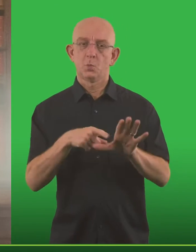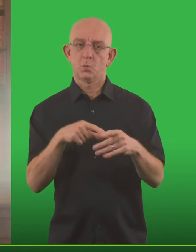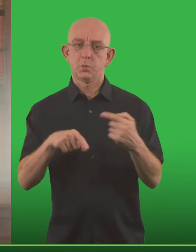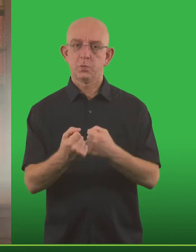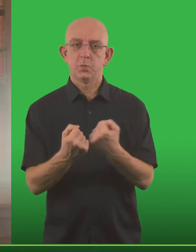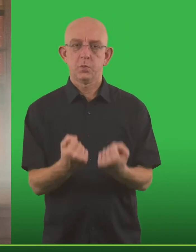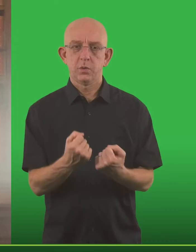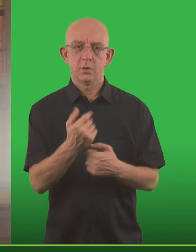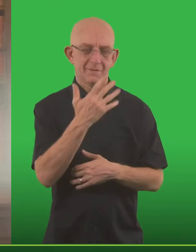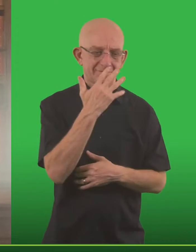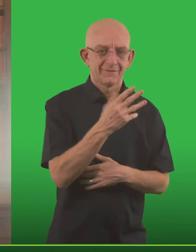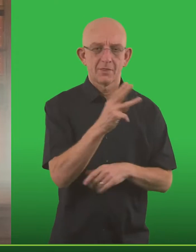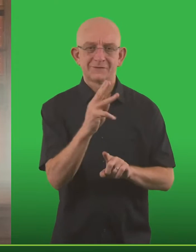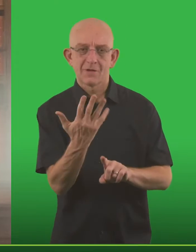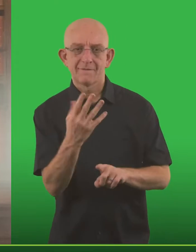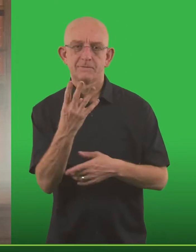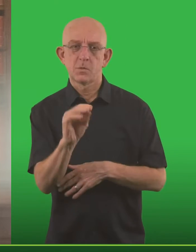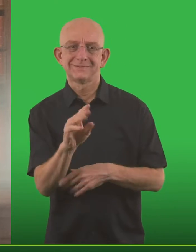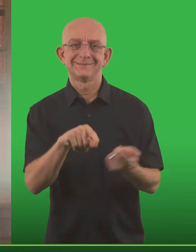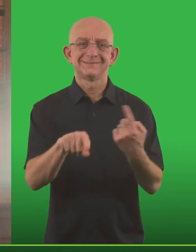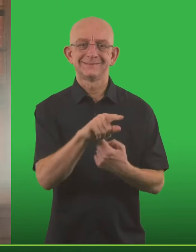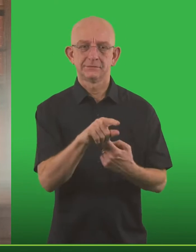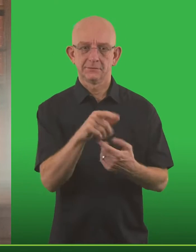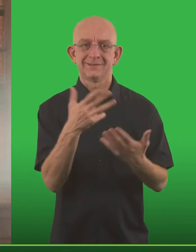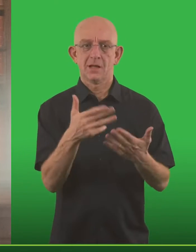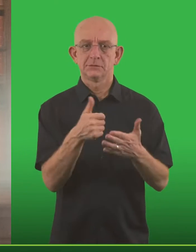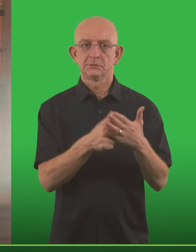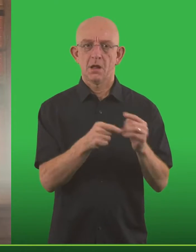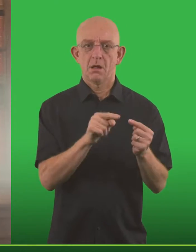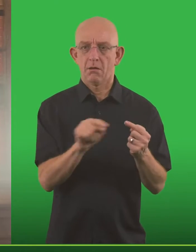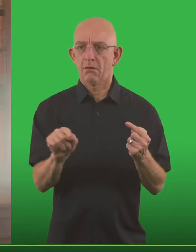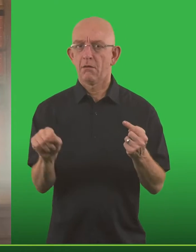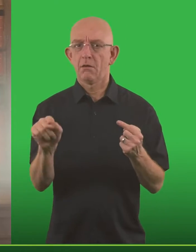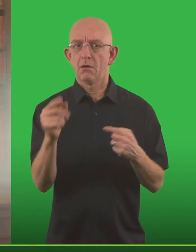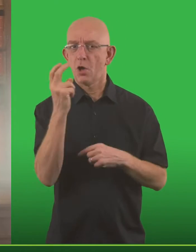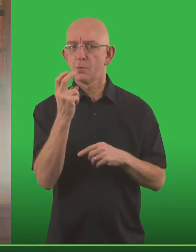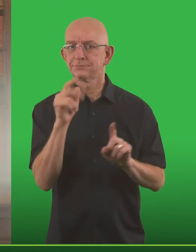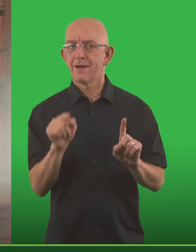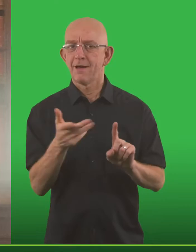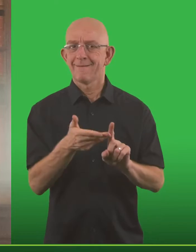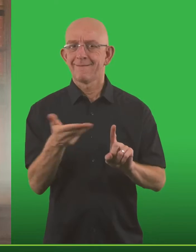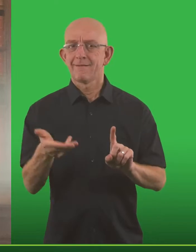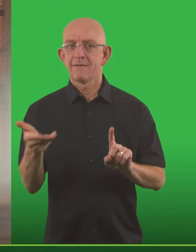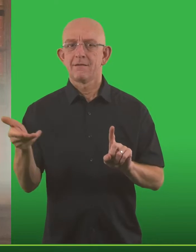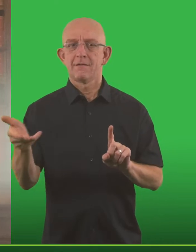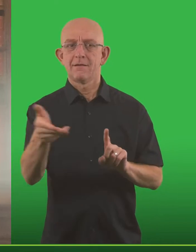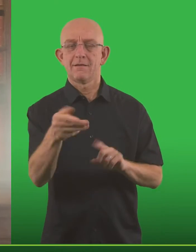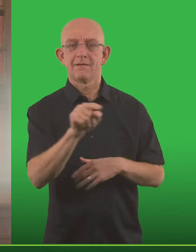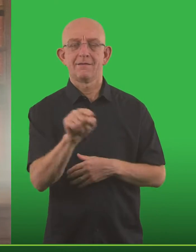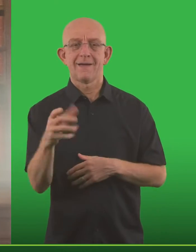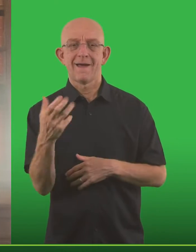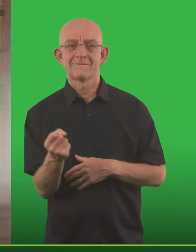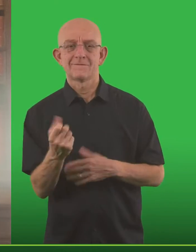principally in youngish working age people between about 15 to 35, 40. It's beginning